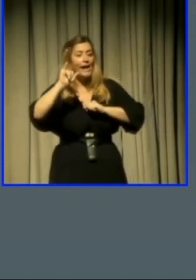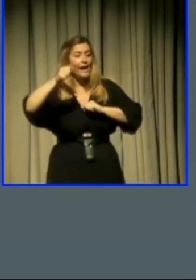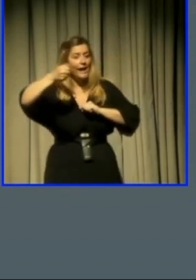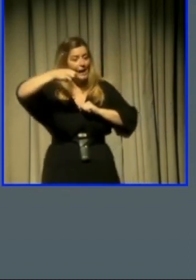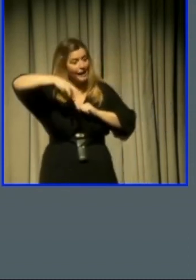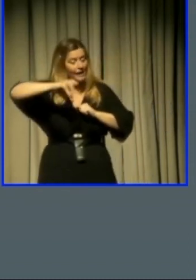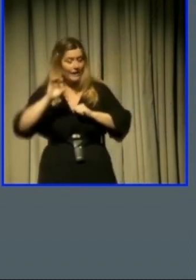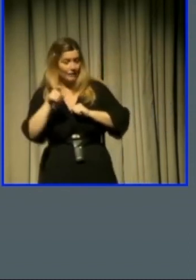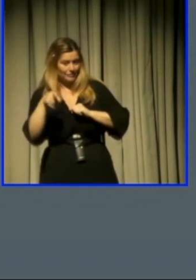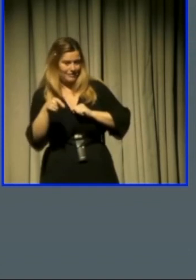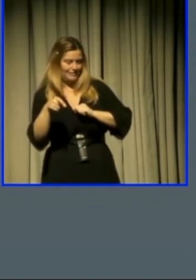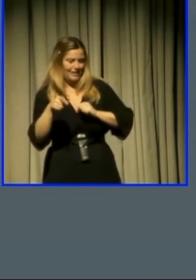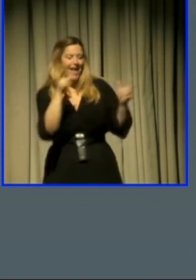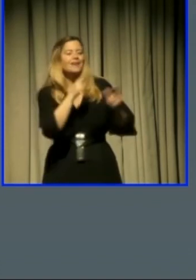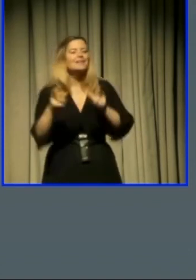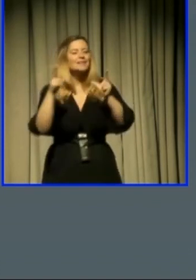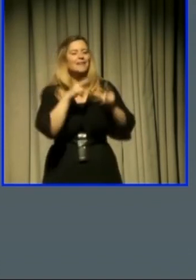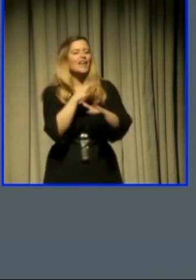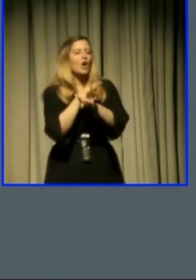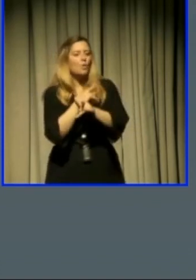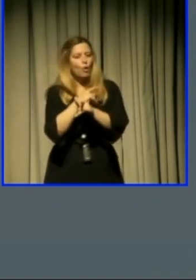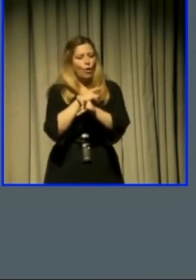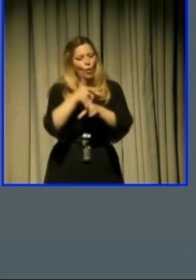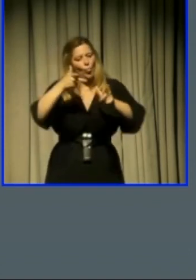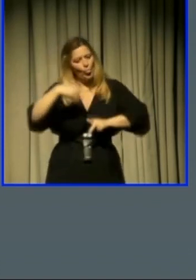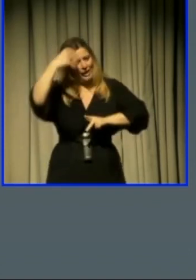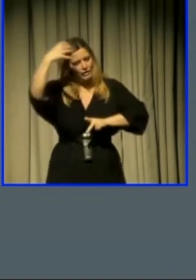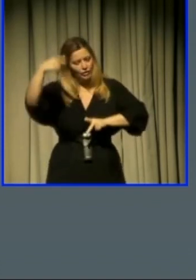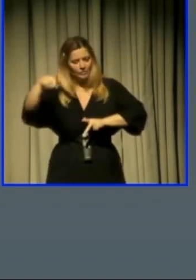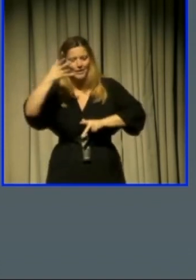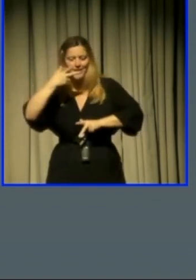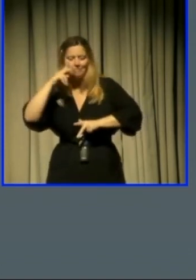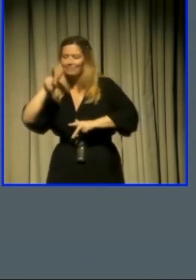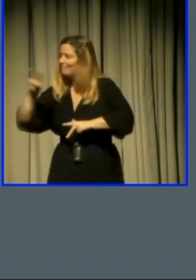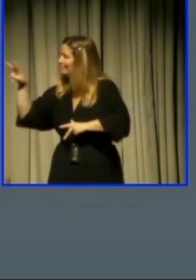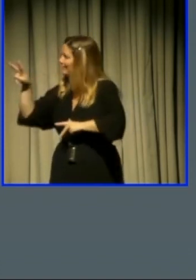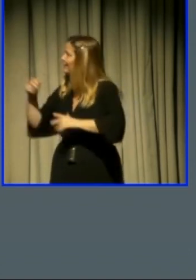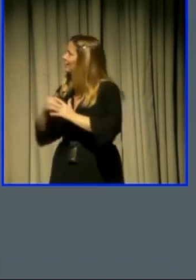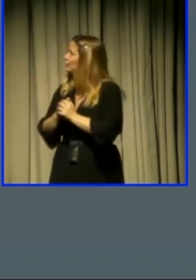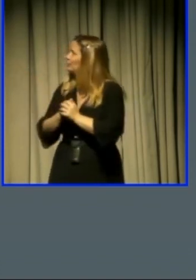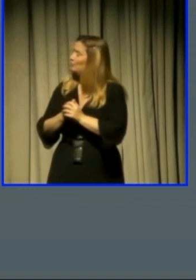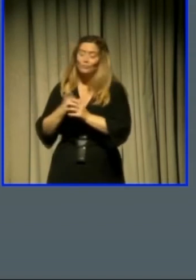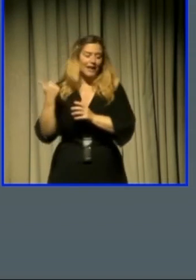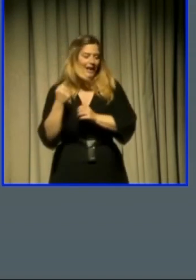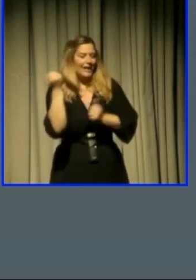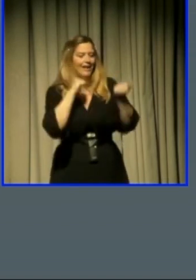that. And she fronts H&M's global sustainability initiative.